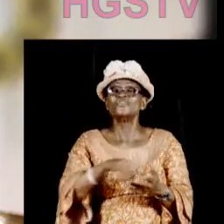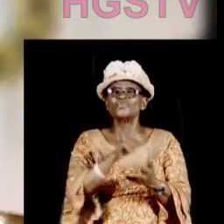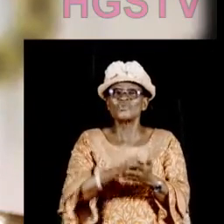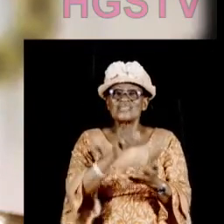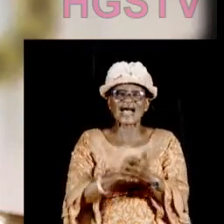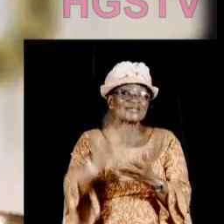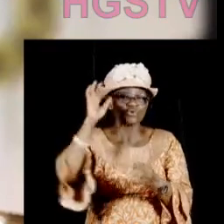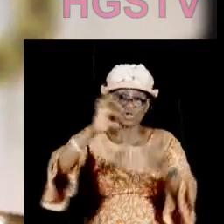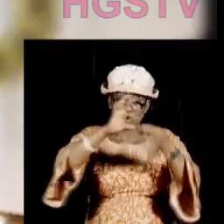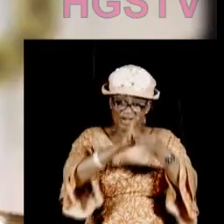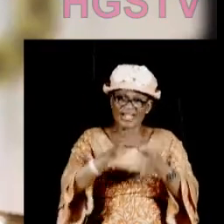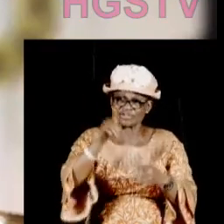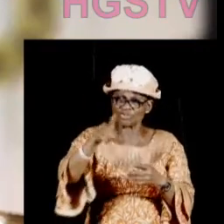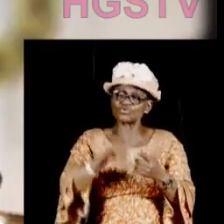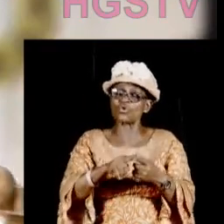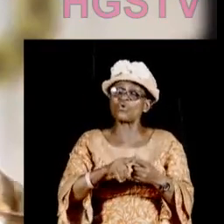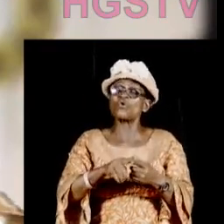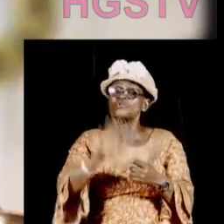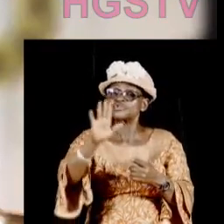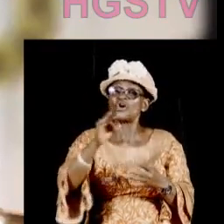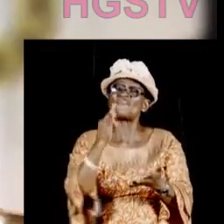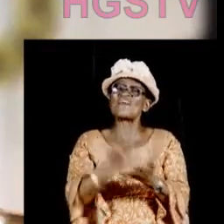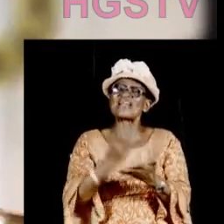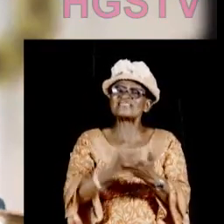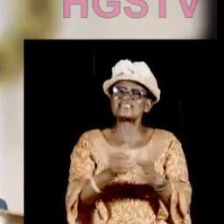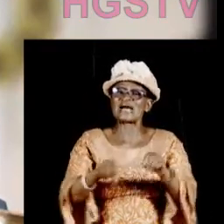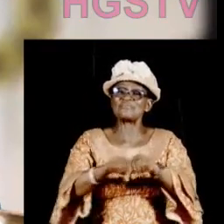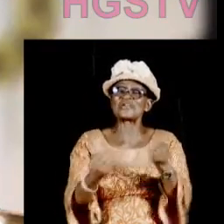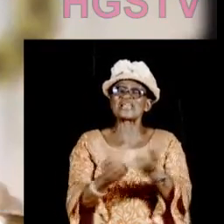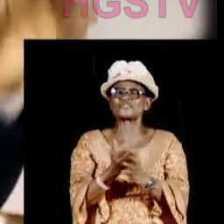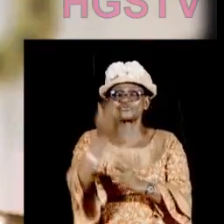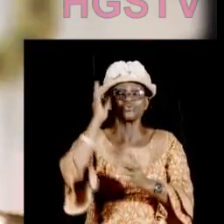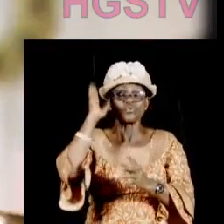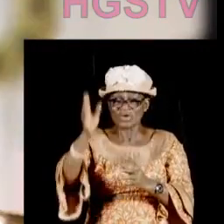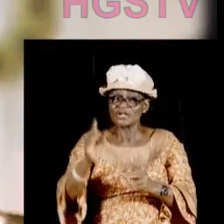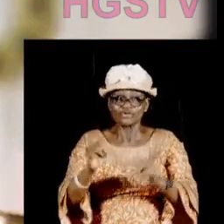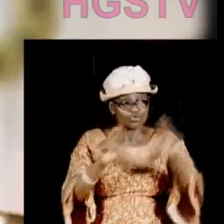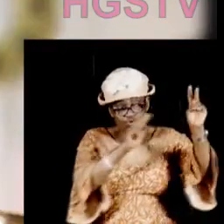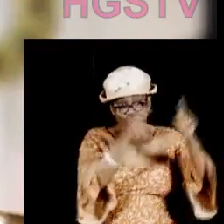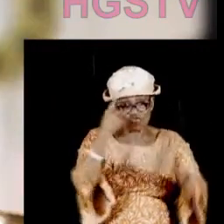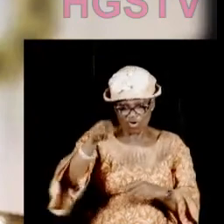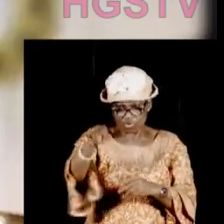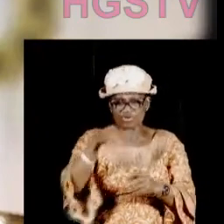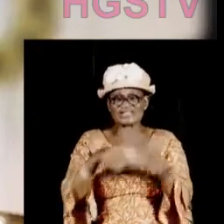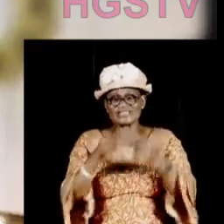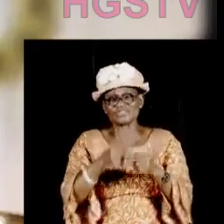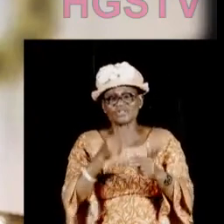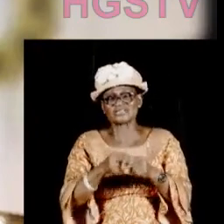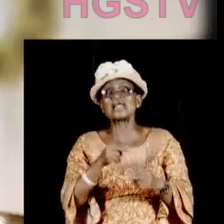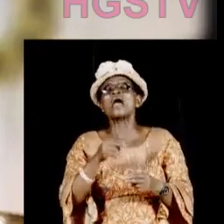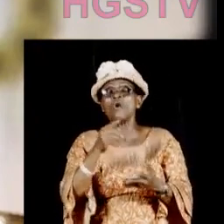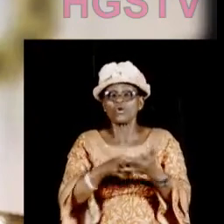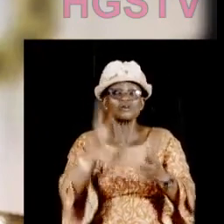to your financial breakthrough, they will locate you in Jesus' name. Amen. That small contract that will transport your financial life to a